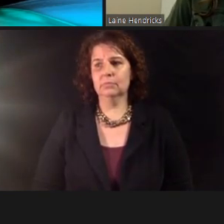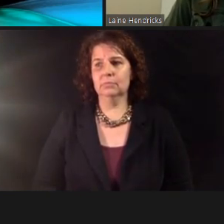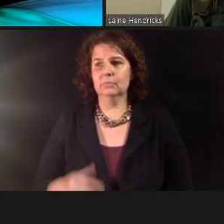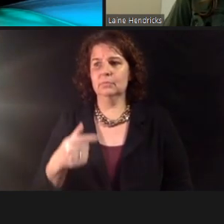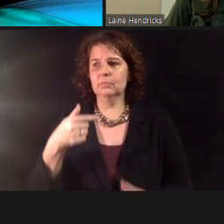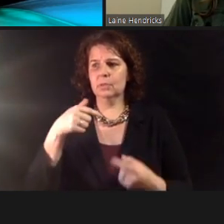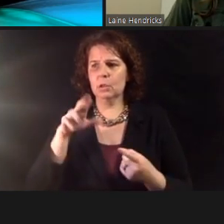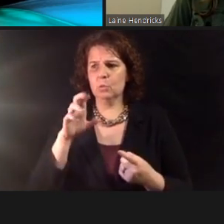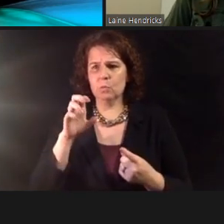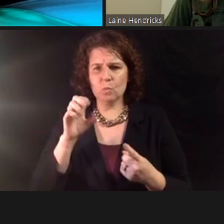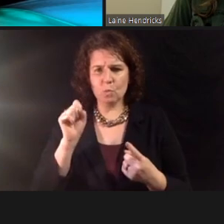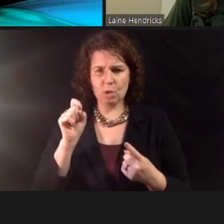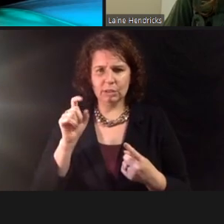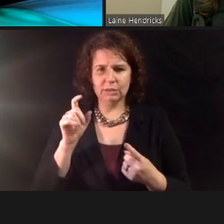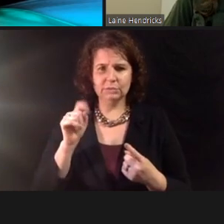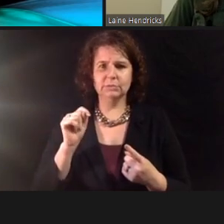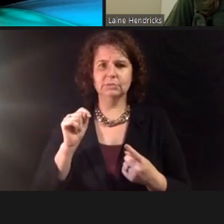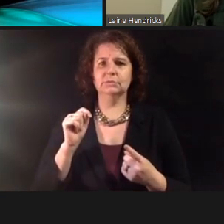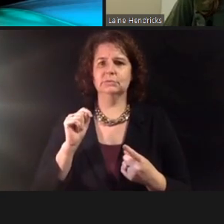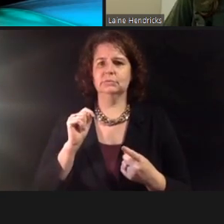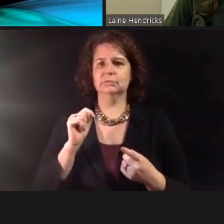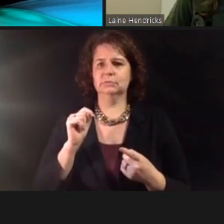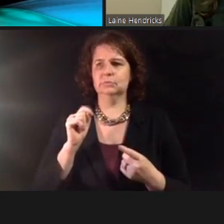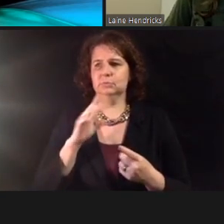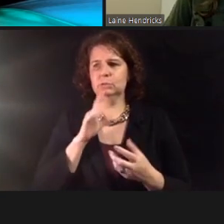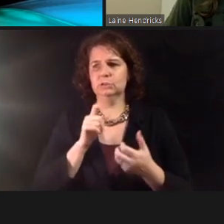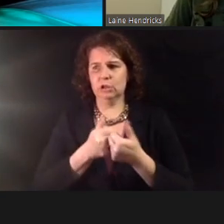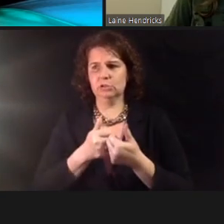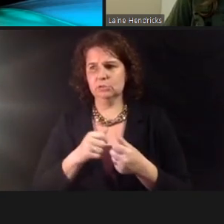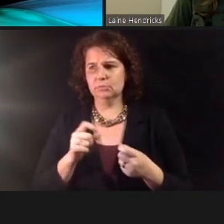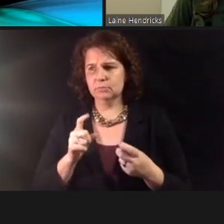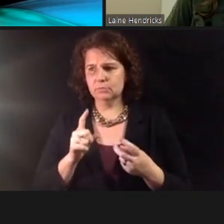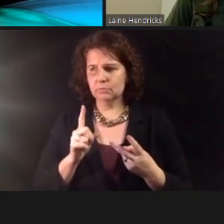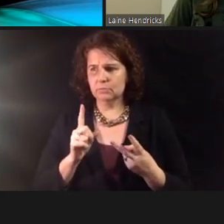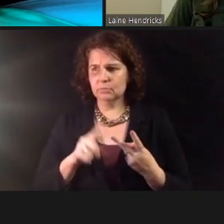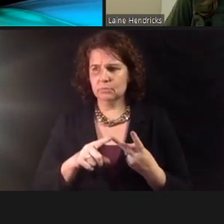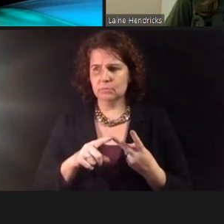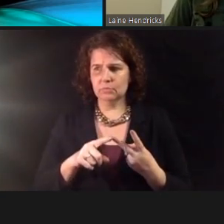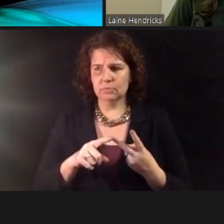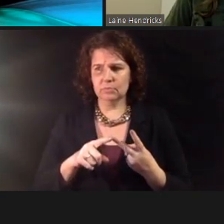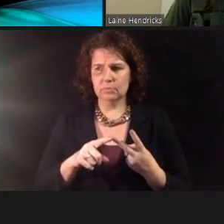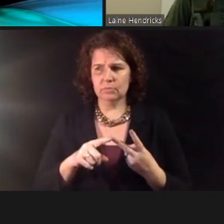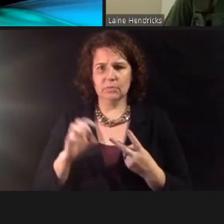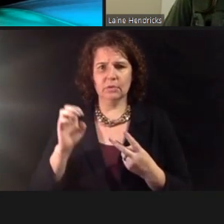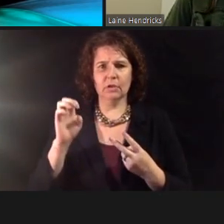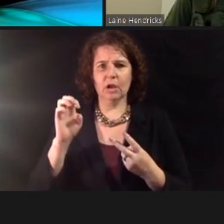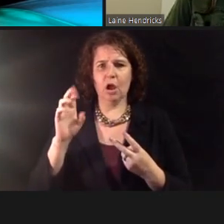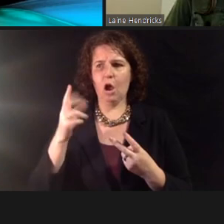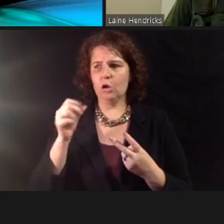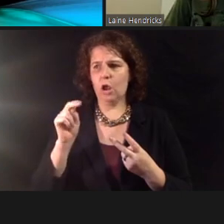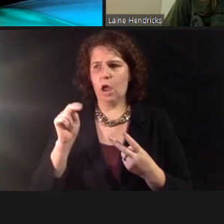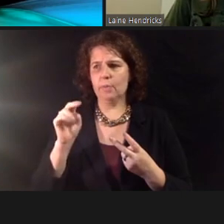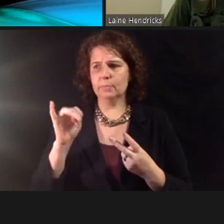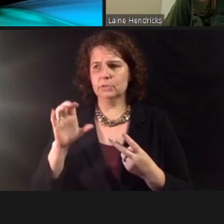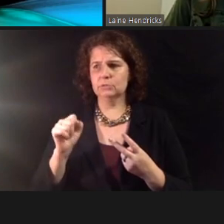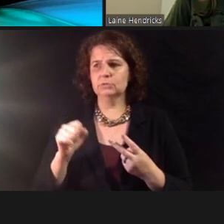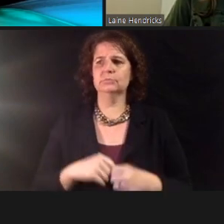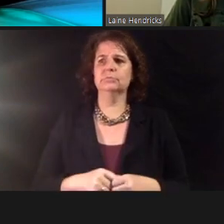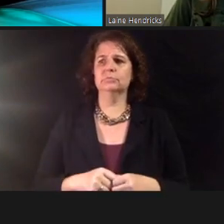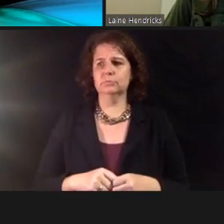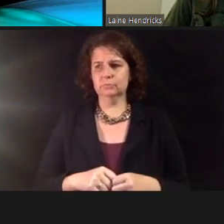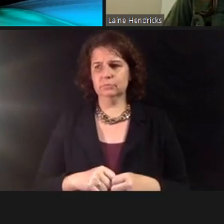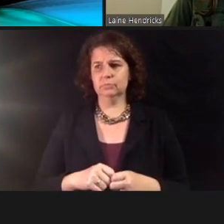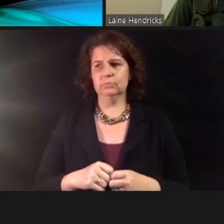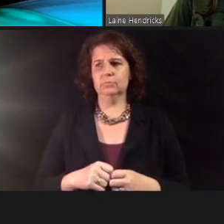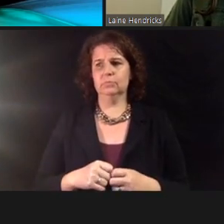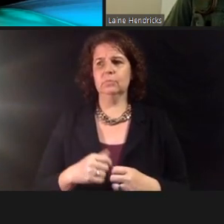current color testing, color genomics. This is a longer answer. Sorry. We have a testing firm now